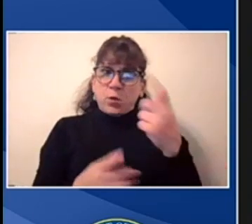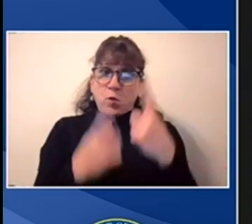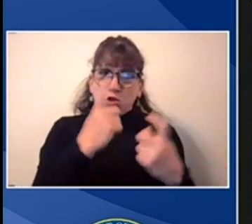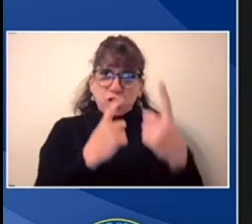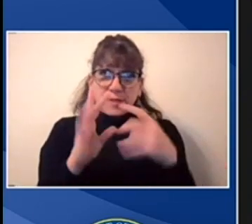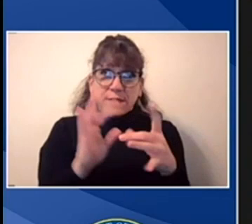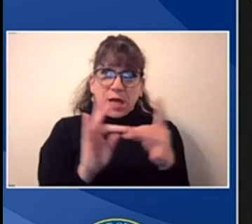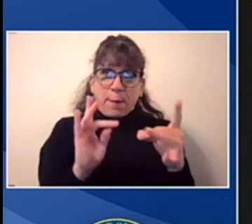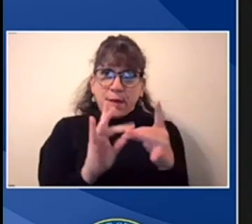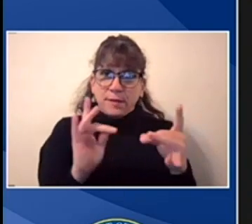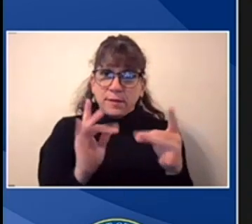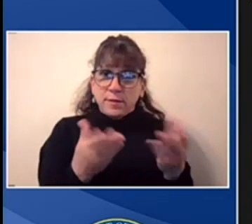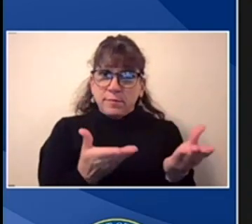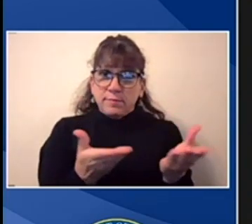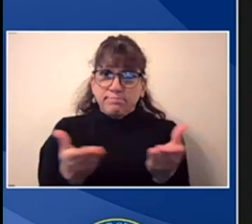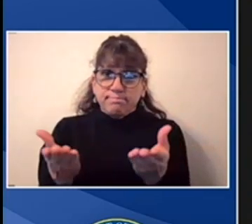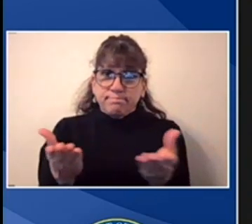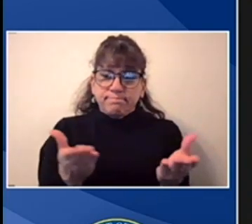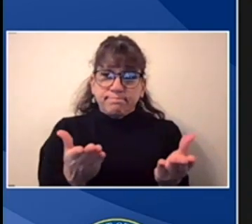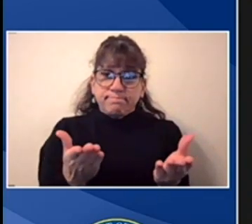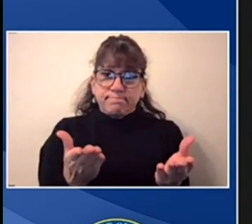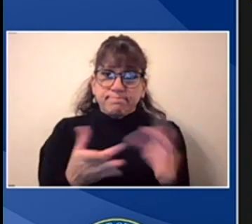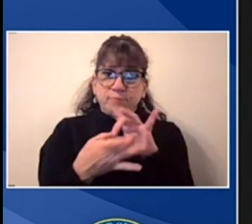comments surrounding the